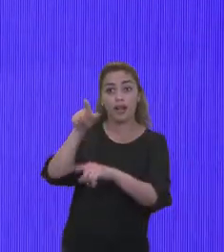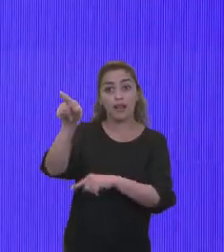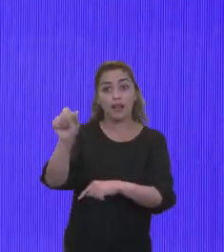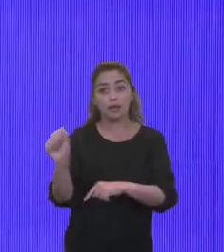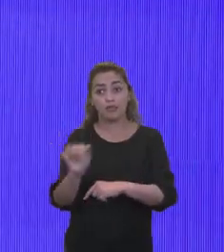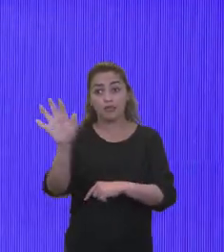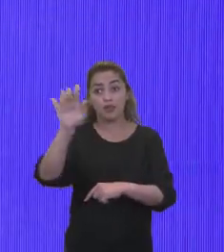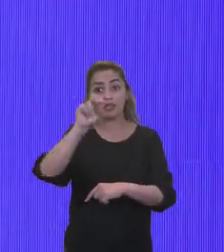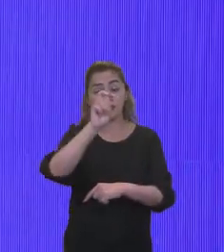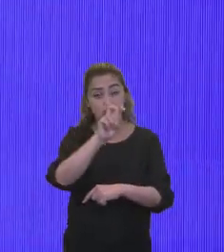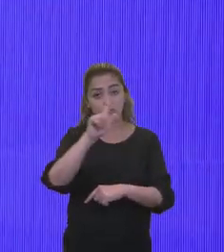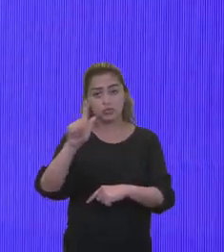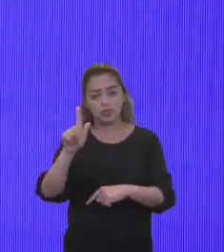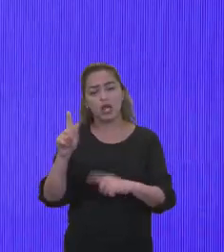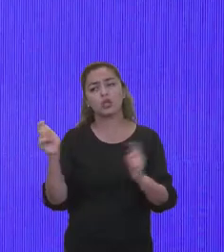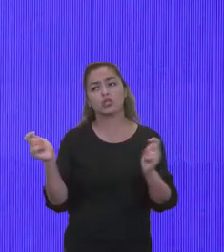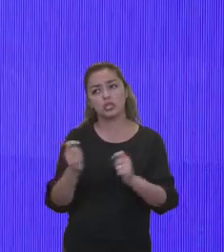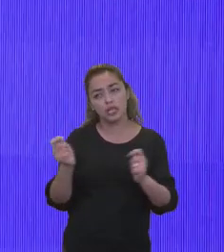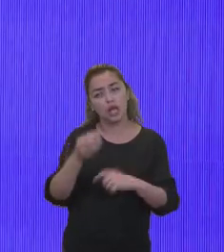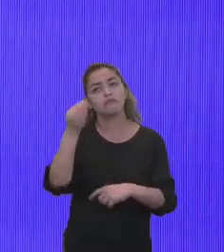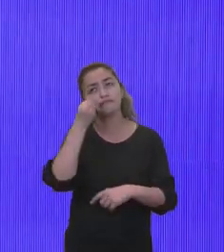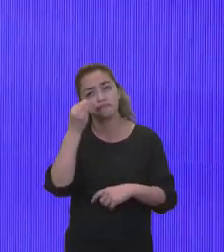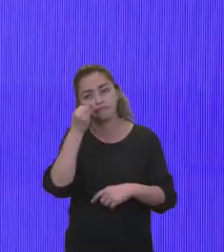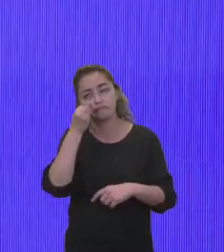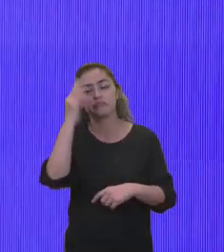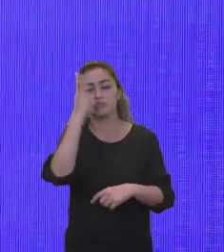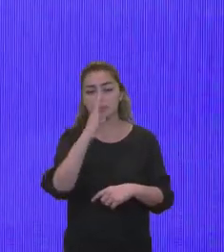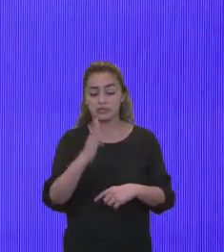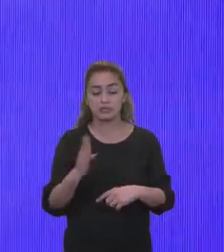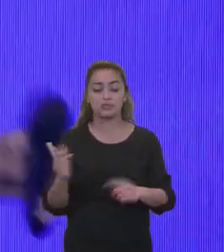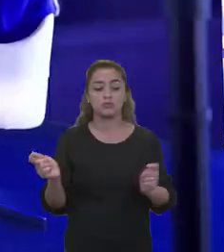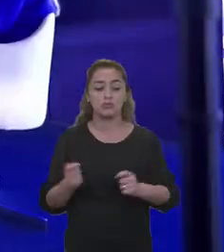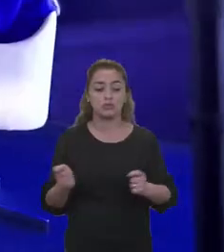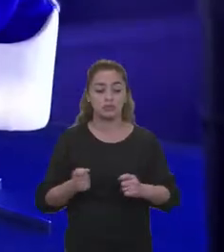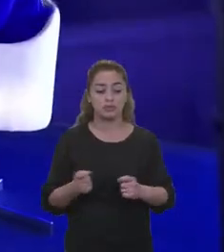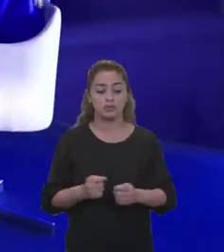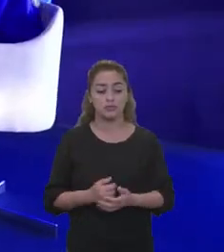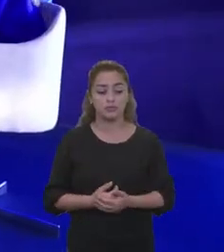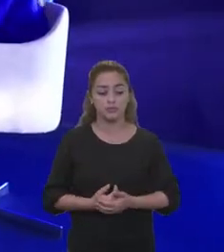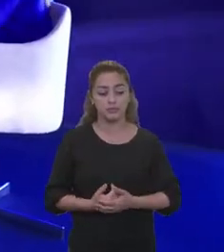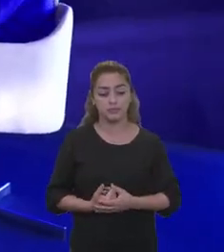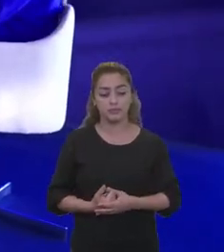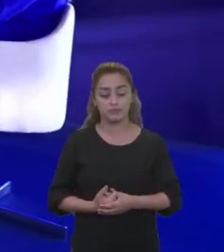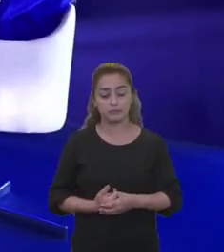putting 5G in the slums? I think this can be a trend to Brazil.